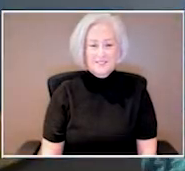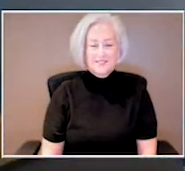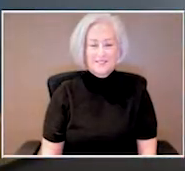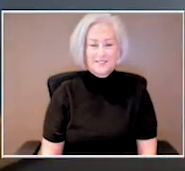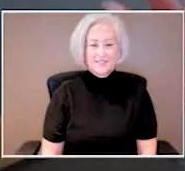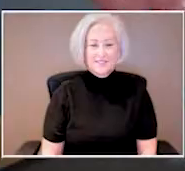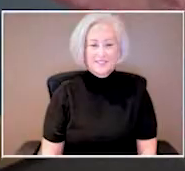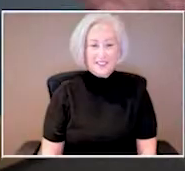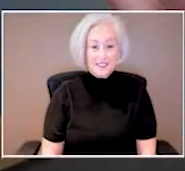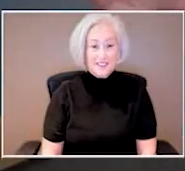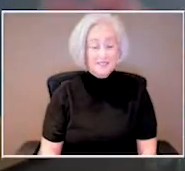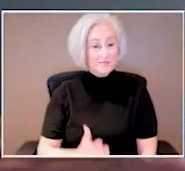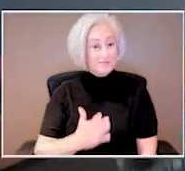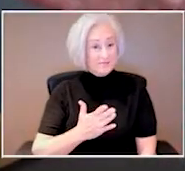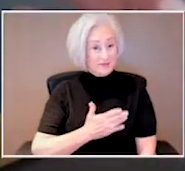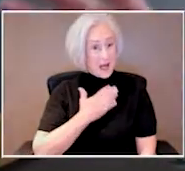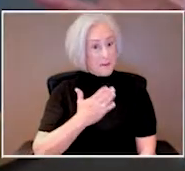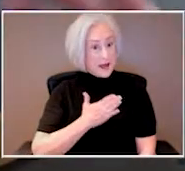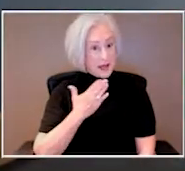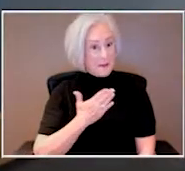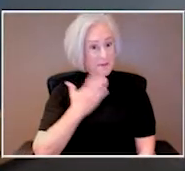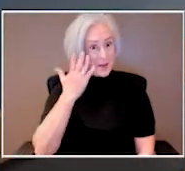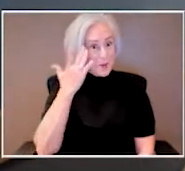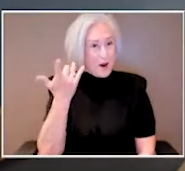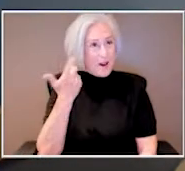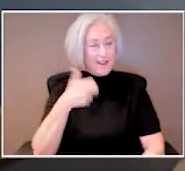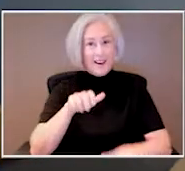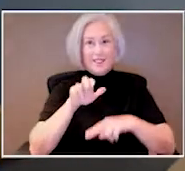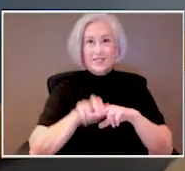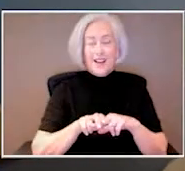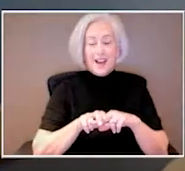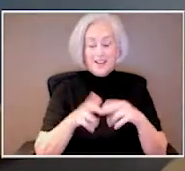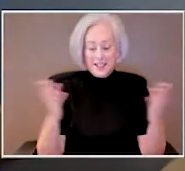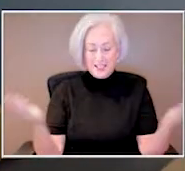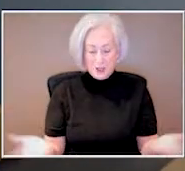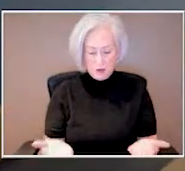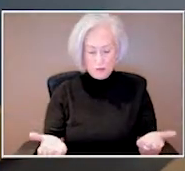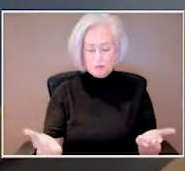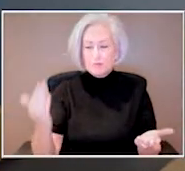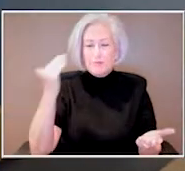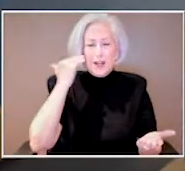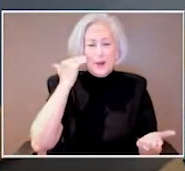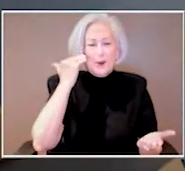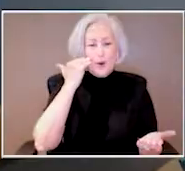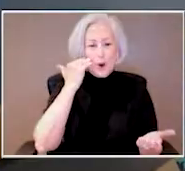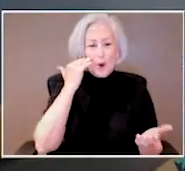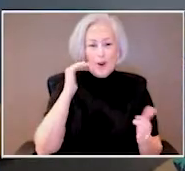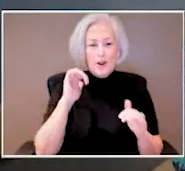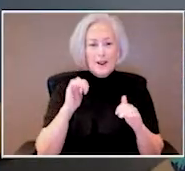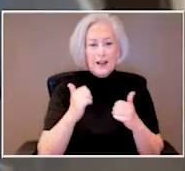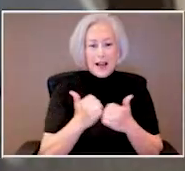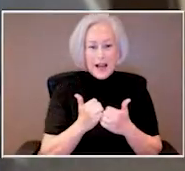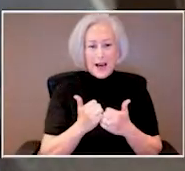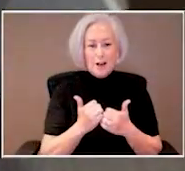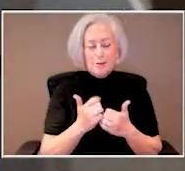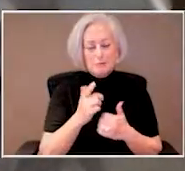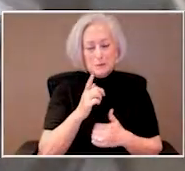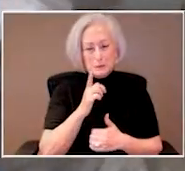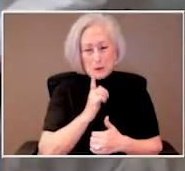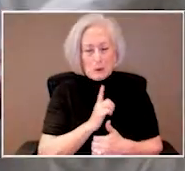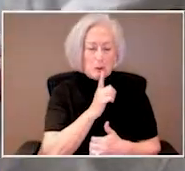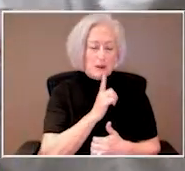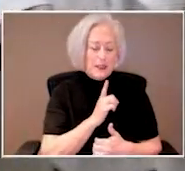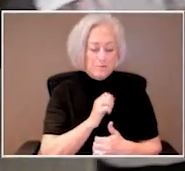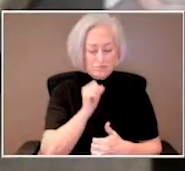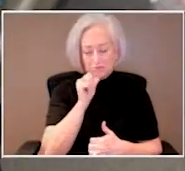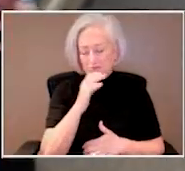I'm happy because I've sat here and I know how lonely and uncomfortable it can be. Coming up today,